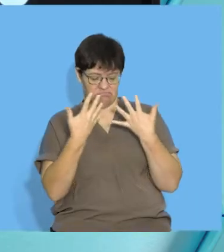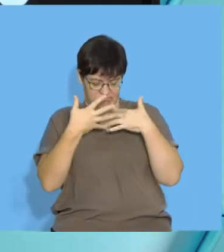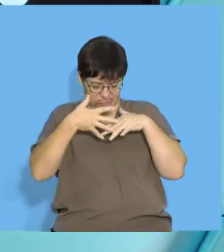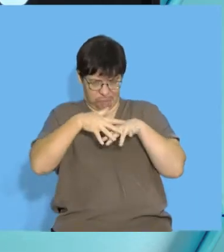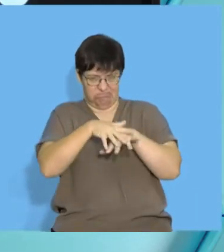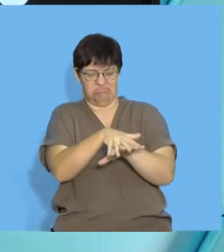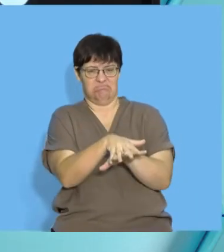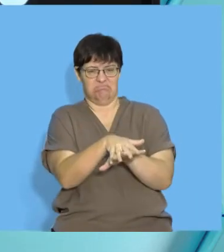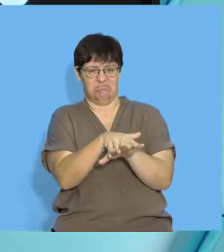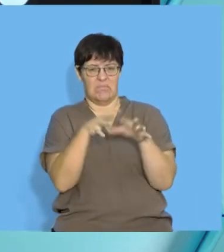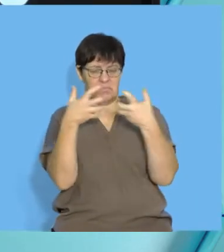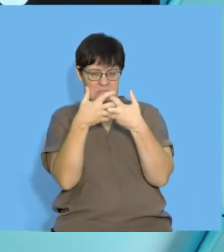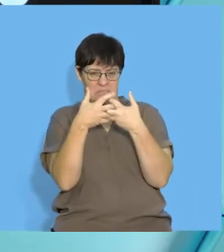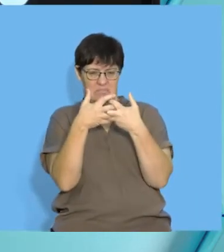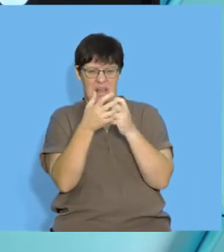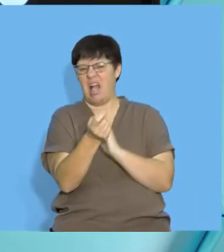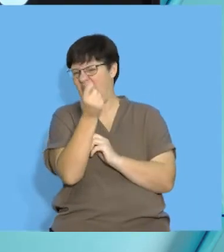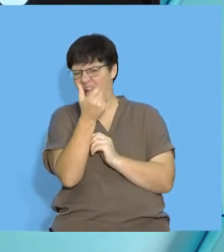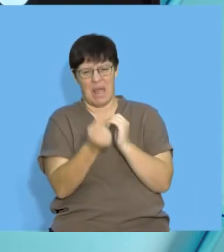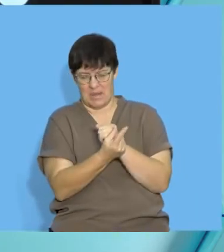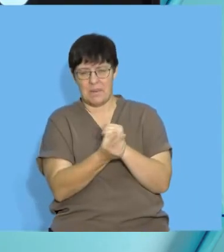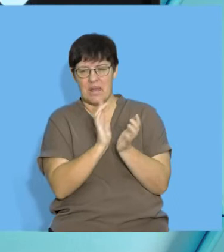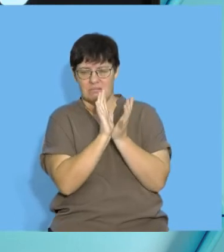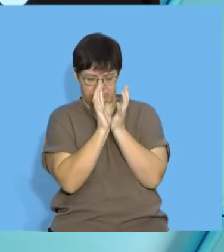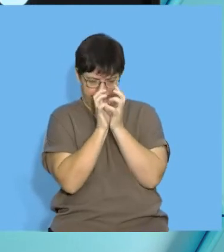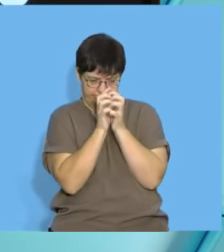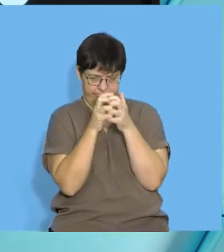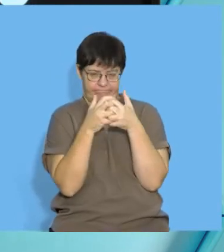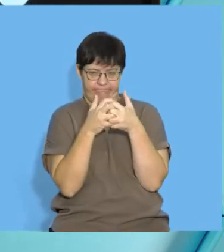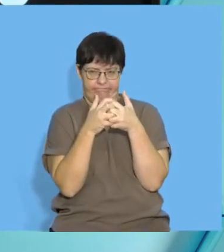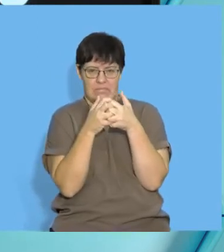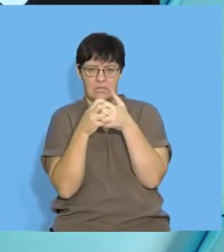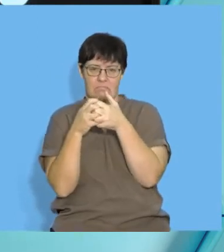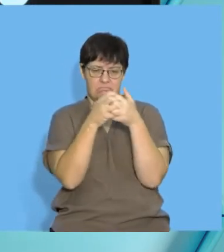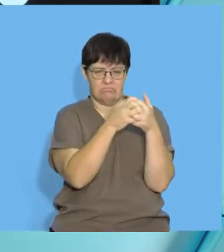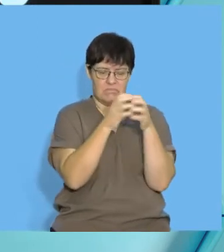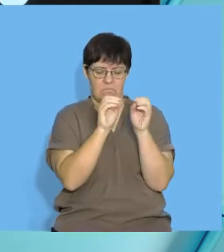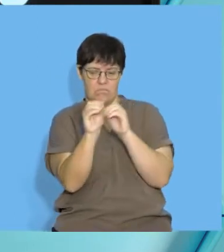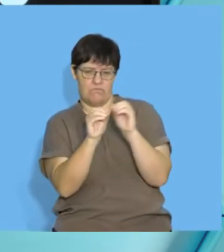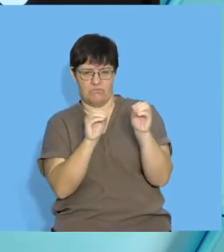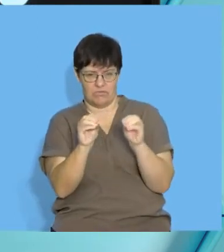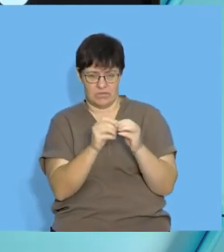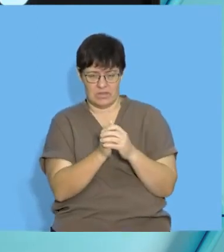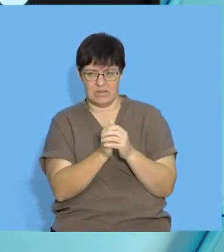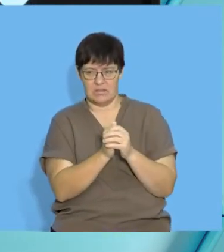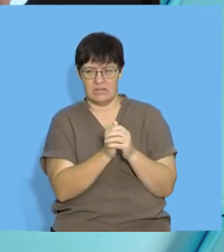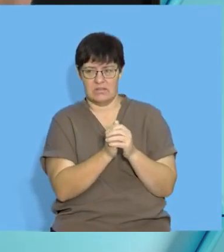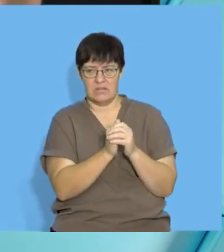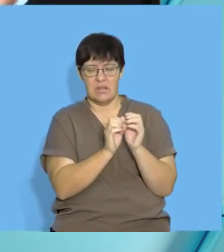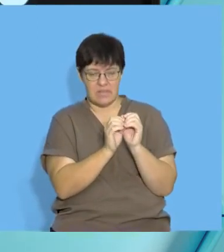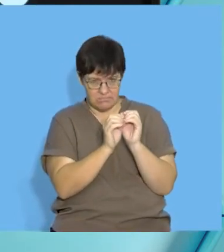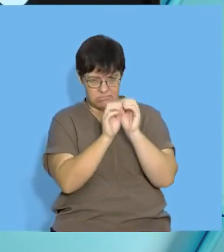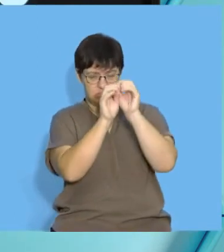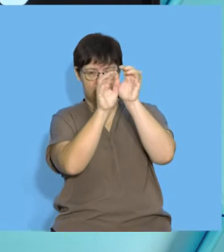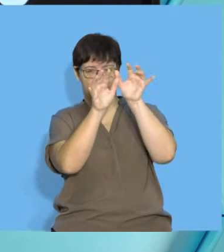join. It doesn't happen that often. They join together and they move certain things, you don't have to know the details, move across, and they can make